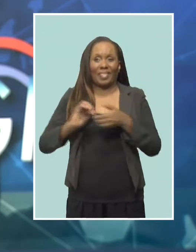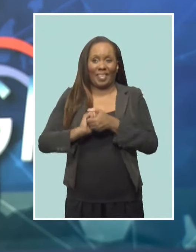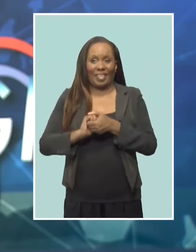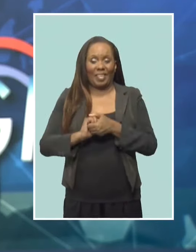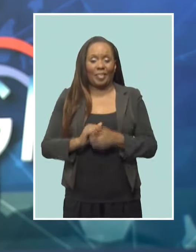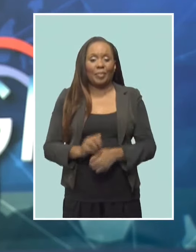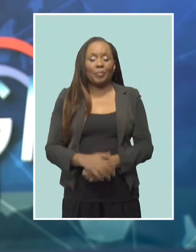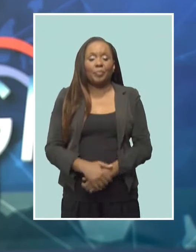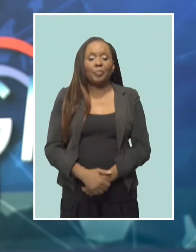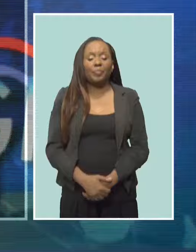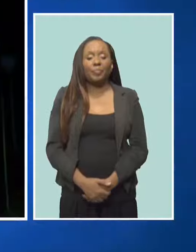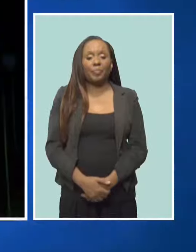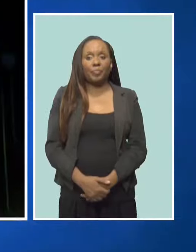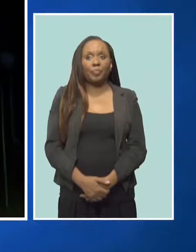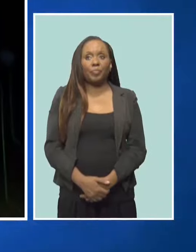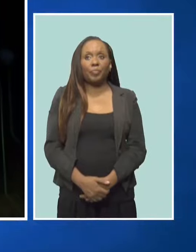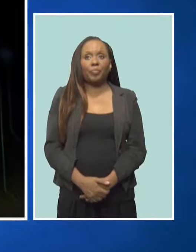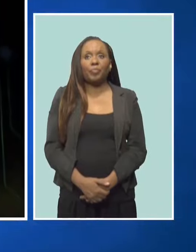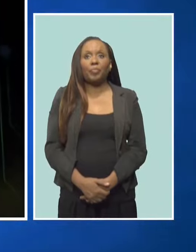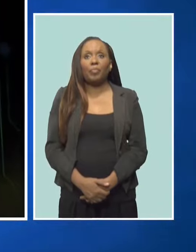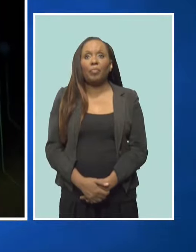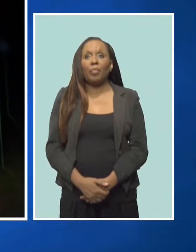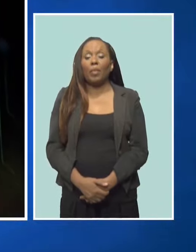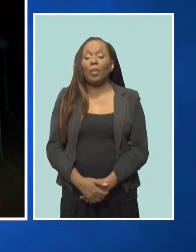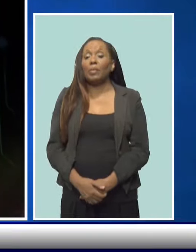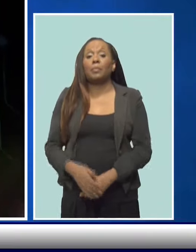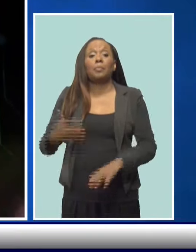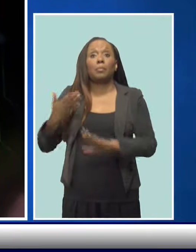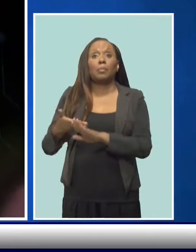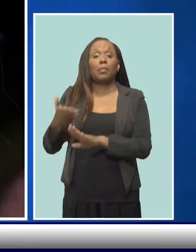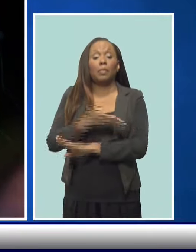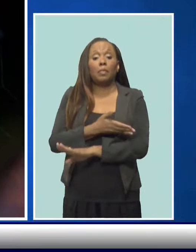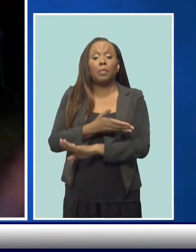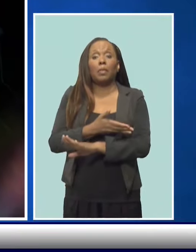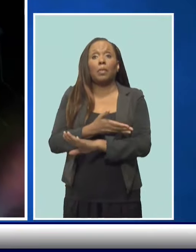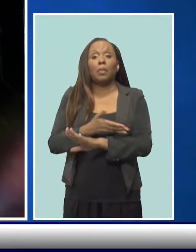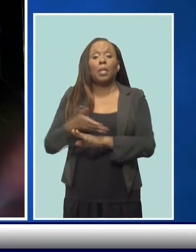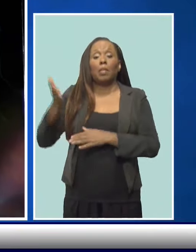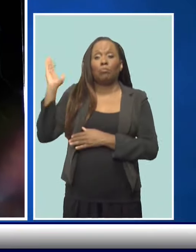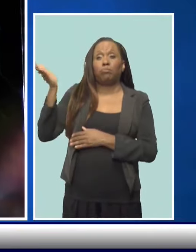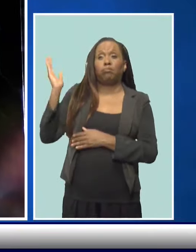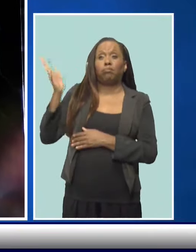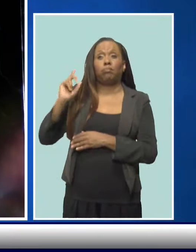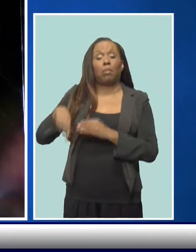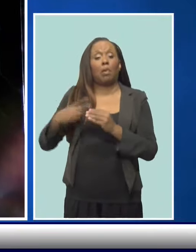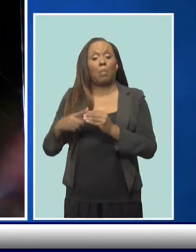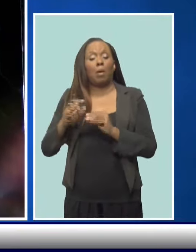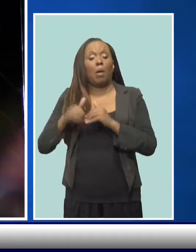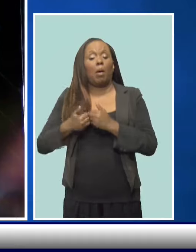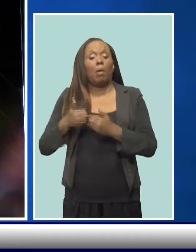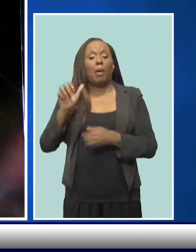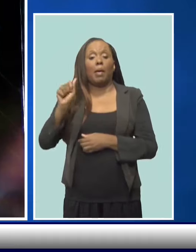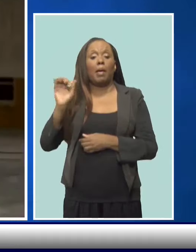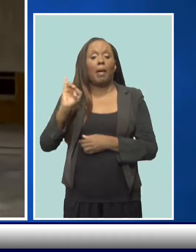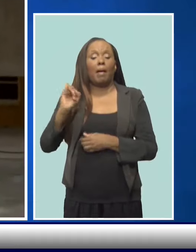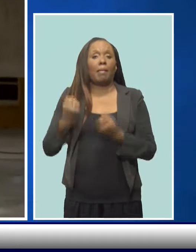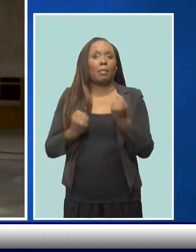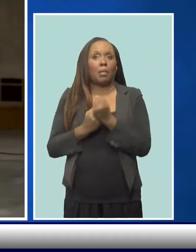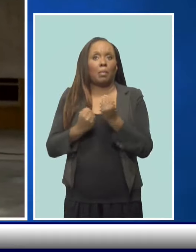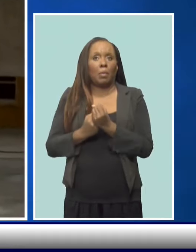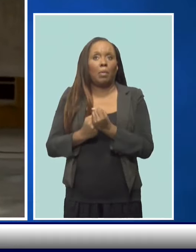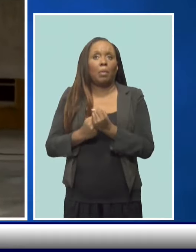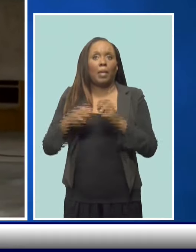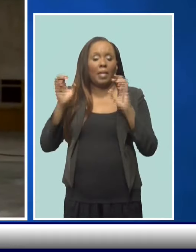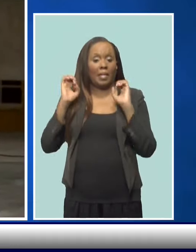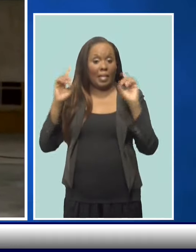the Workplace. Before the joint lecture on how generative AI can redefine education and work began,